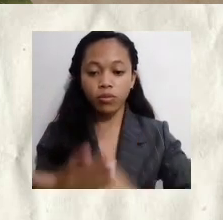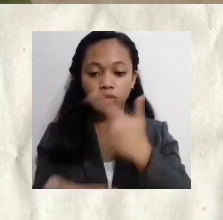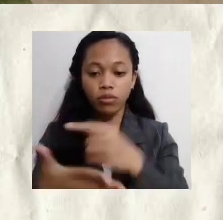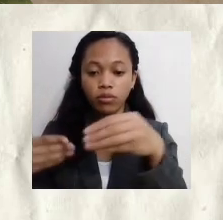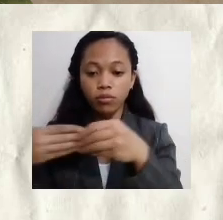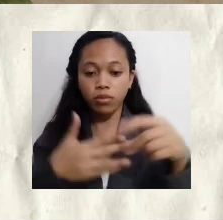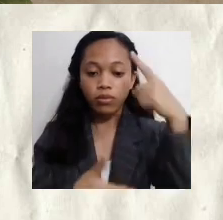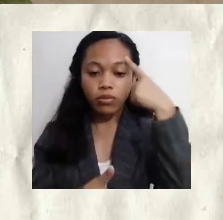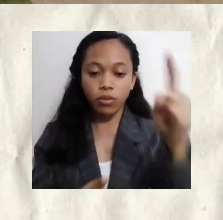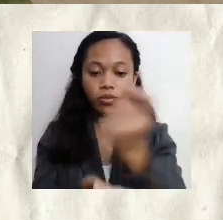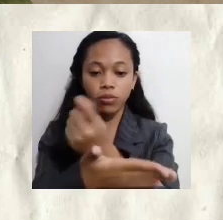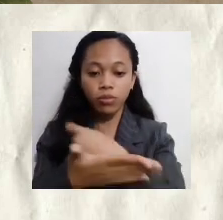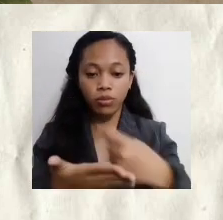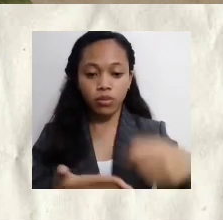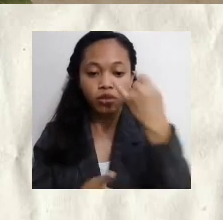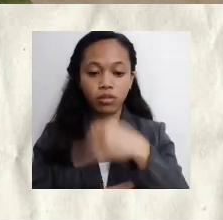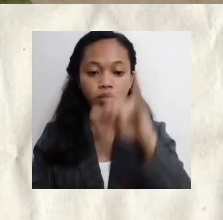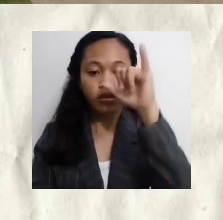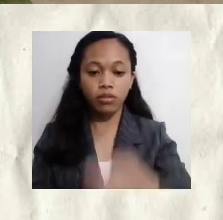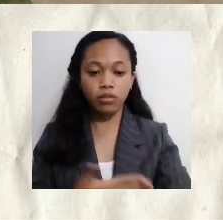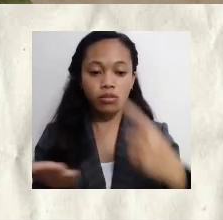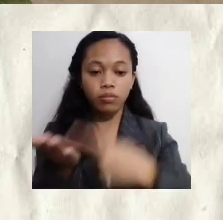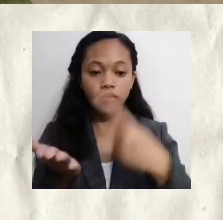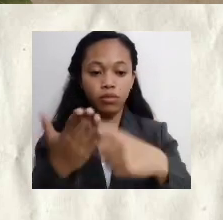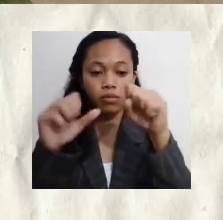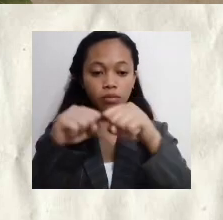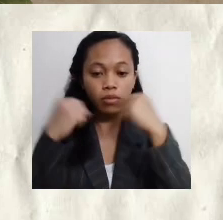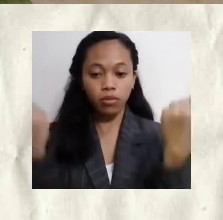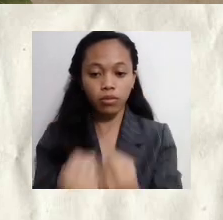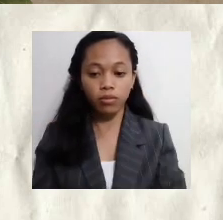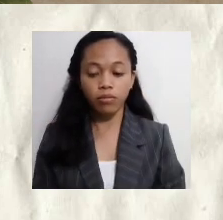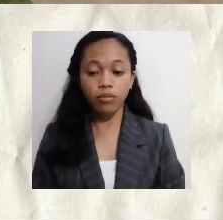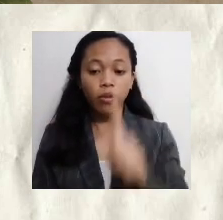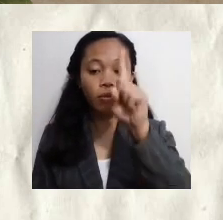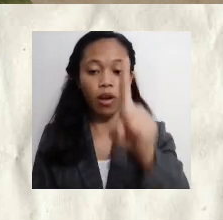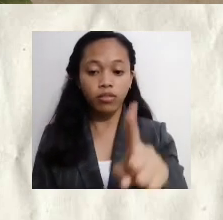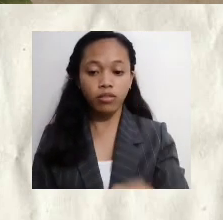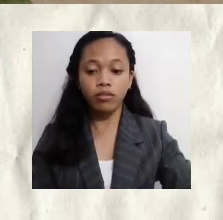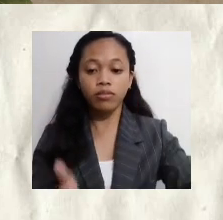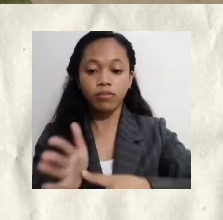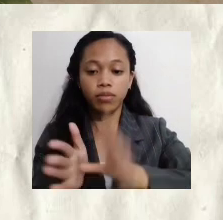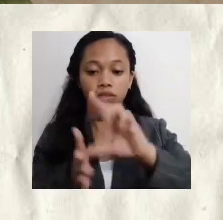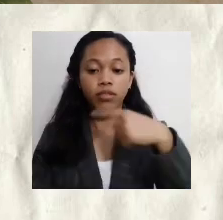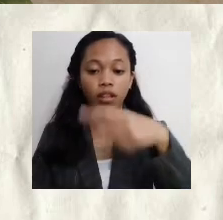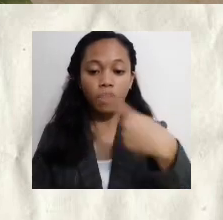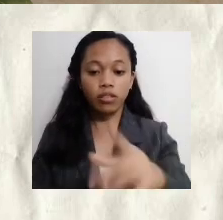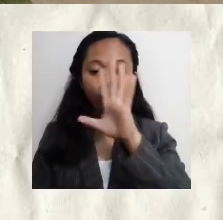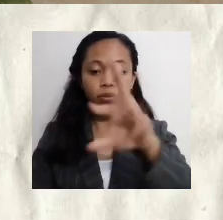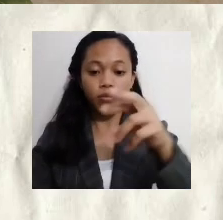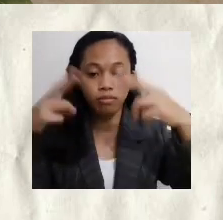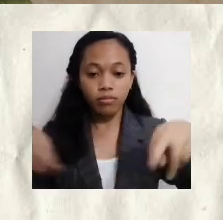and how they address the research objectives. It also acknowledges the study limitations such